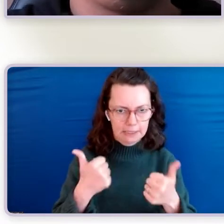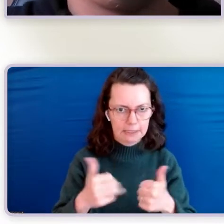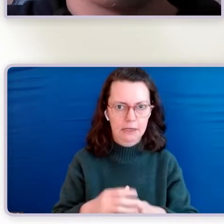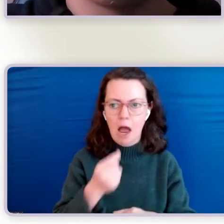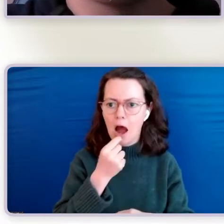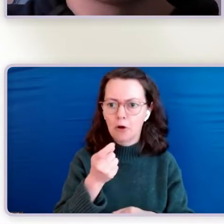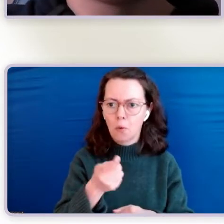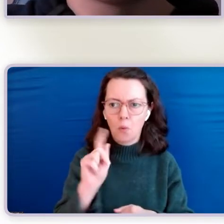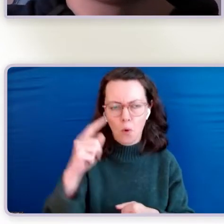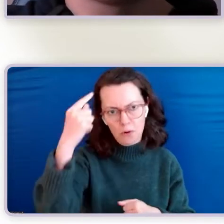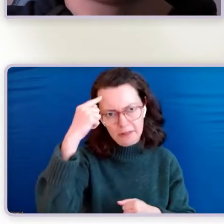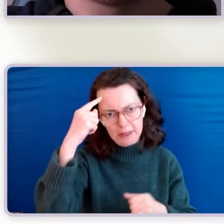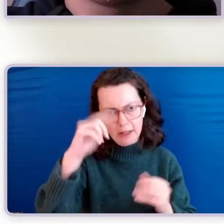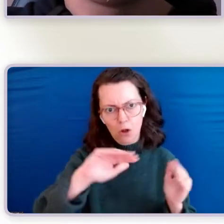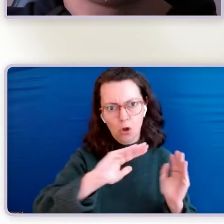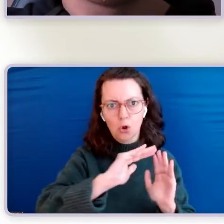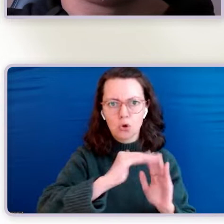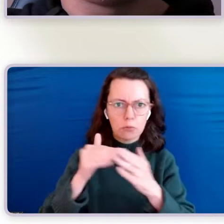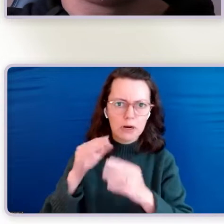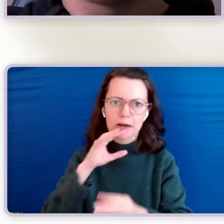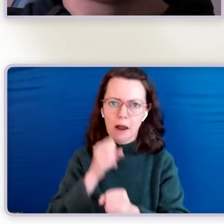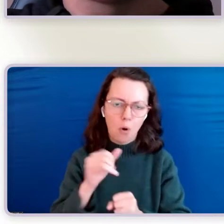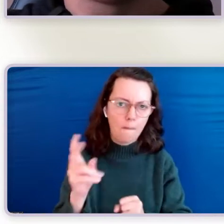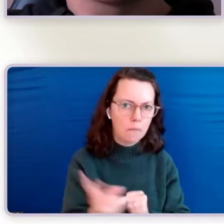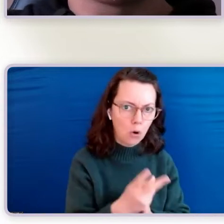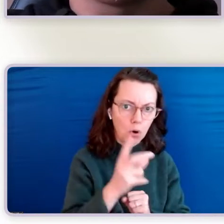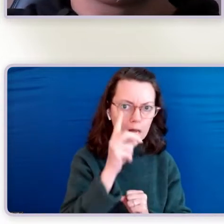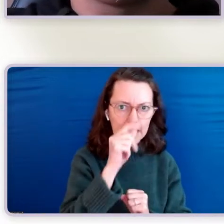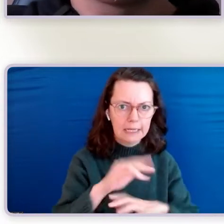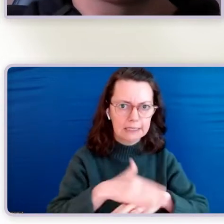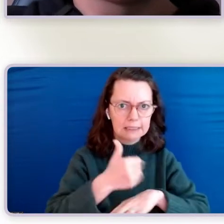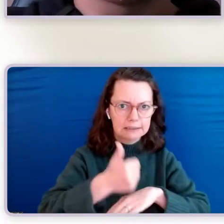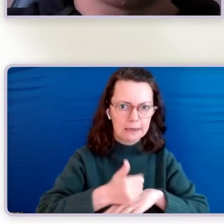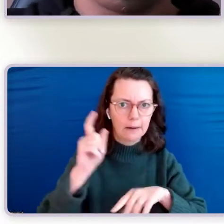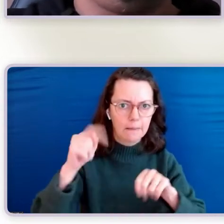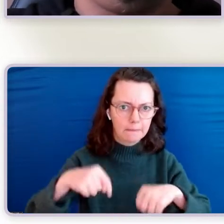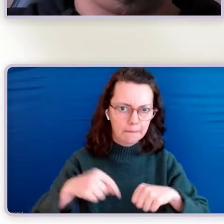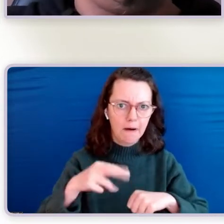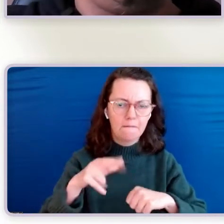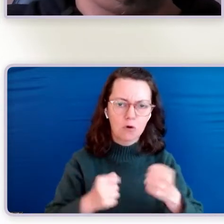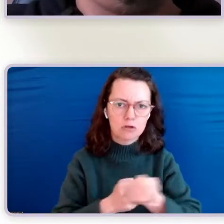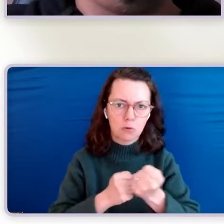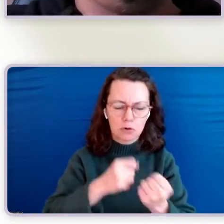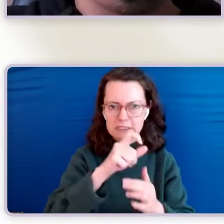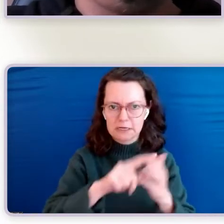the community or government or both could put in place now that would support disabled and sick